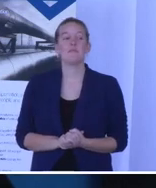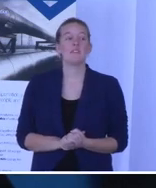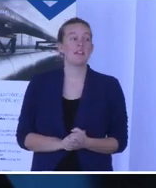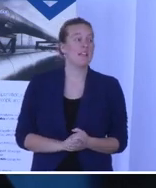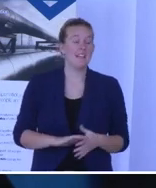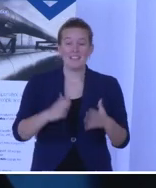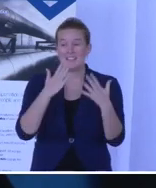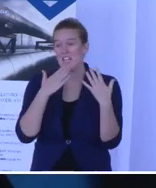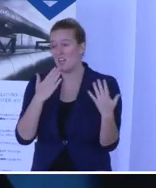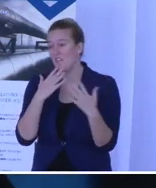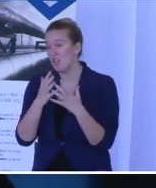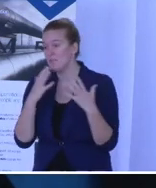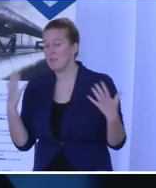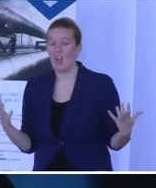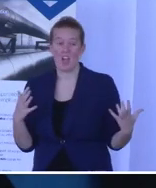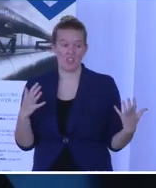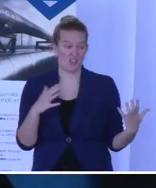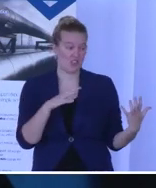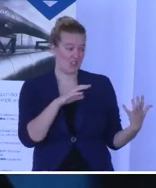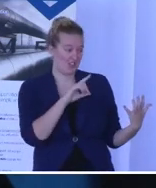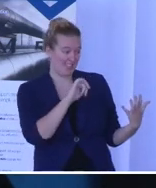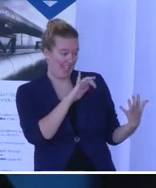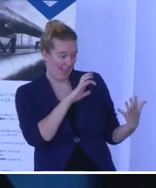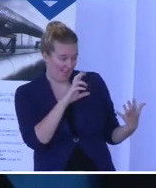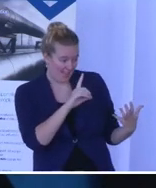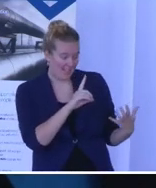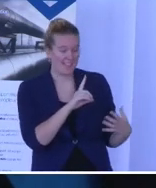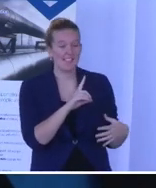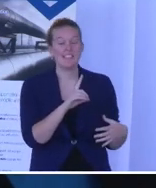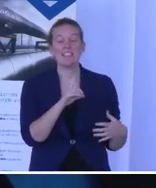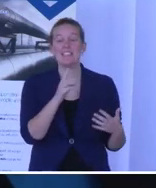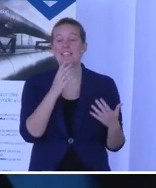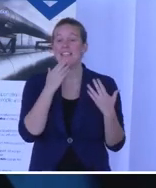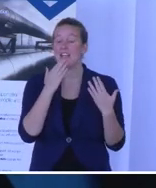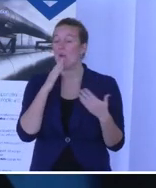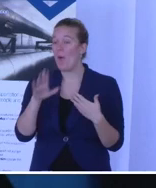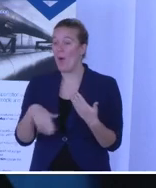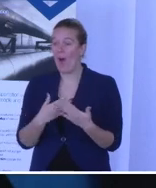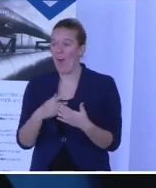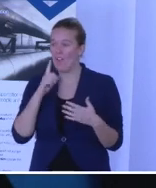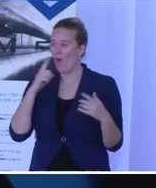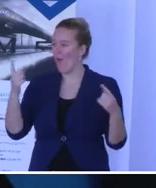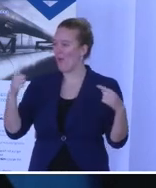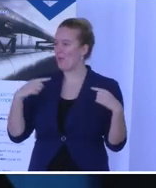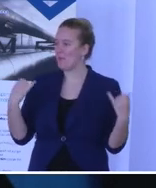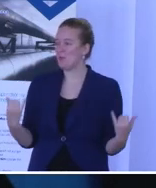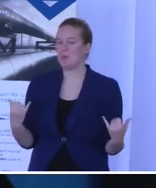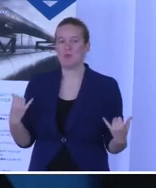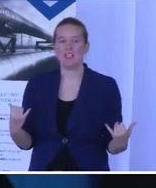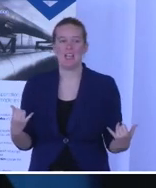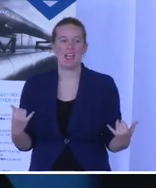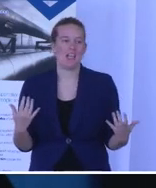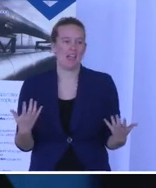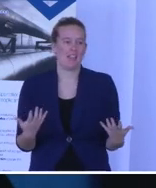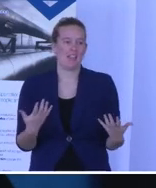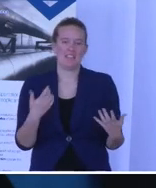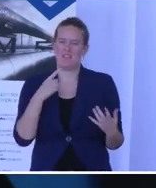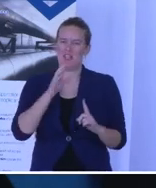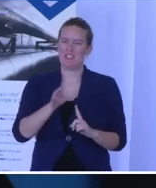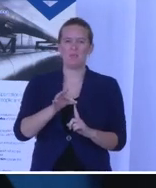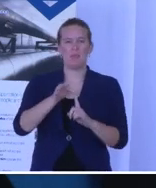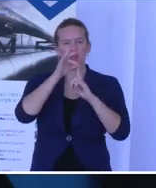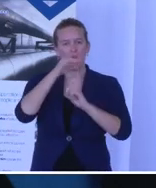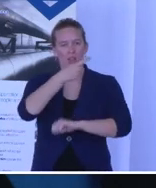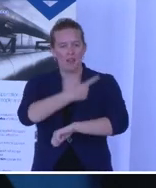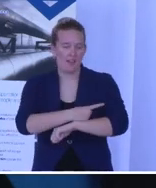Thank you very much, David. Thank you all for being here today on a very special day. I do want